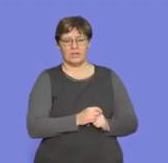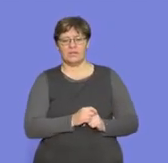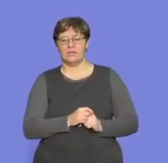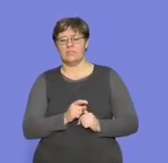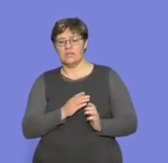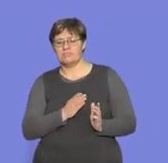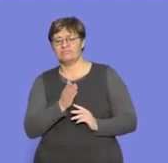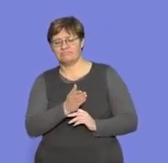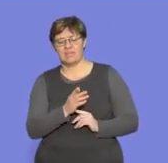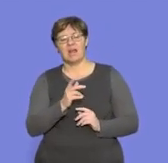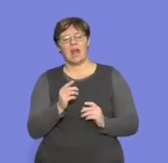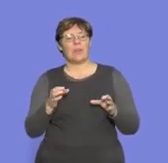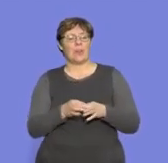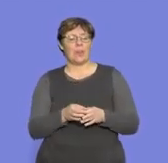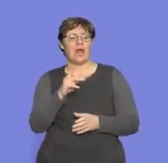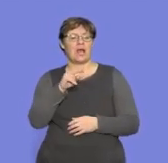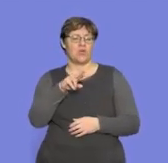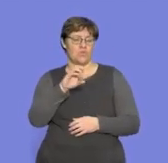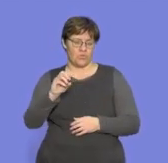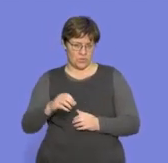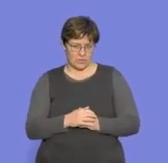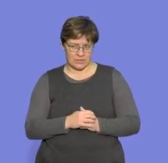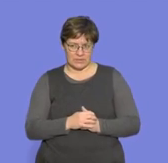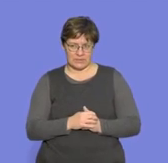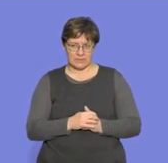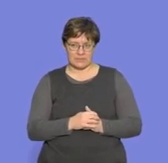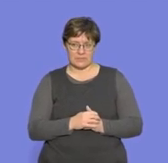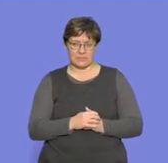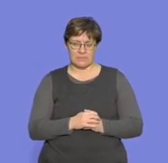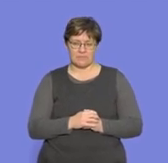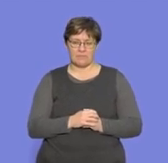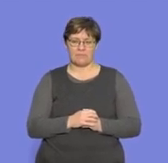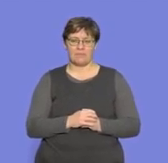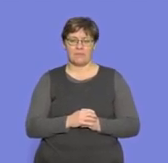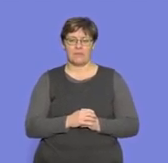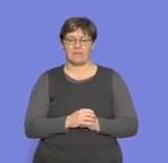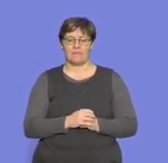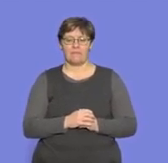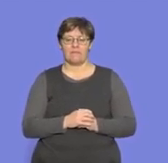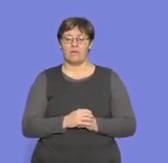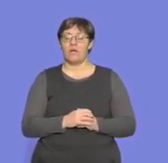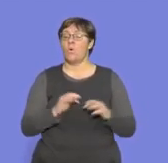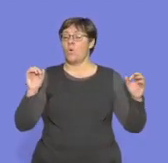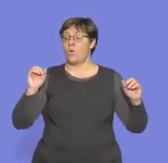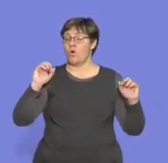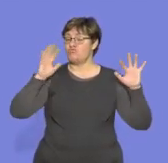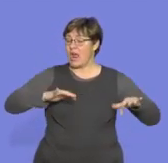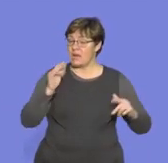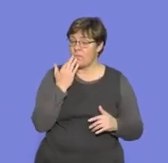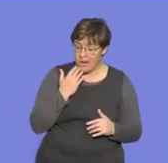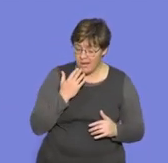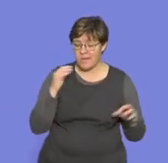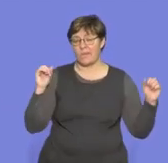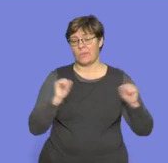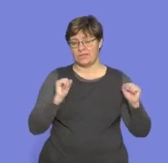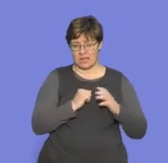find towards it's the little karoo down there. You'll find it's towards the little karoo They have down there. winter rainfall. They're very winter hot rainfall. and dry summers. They're very Soil hot and